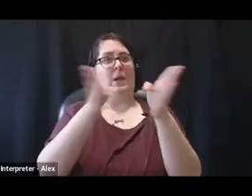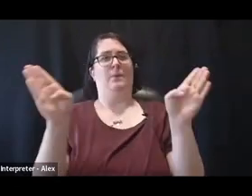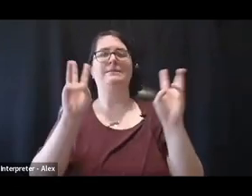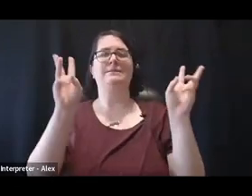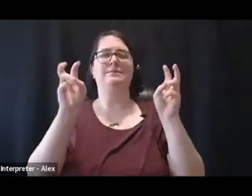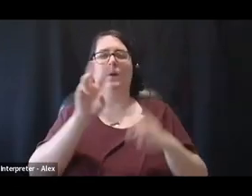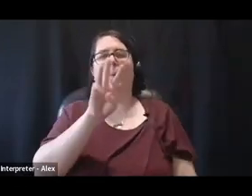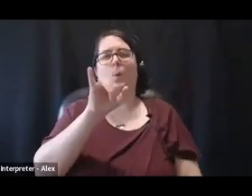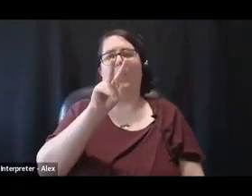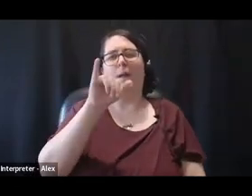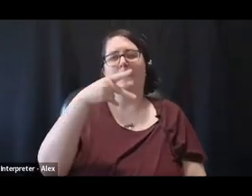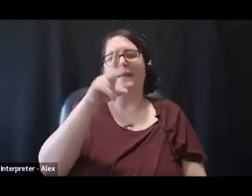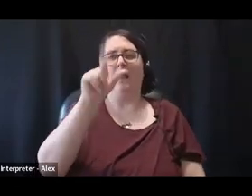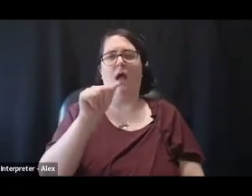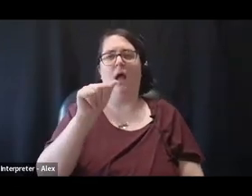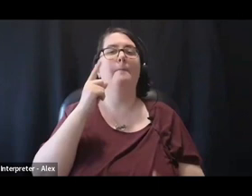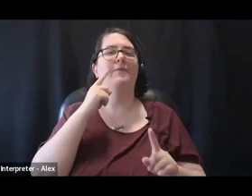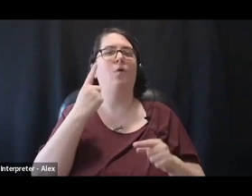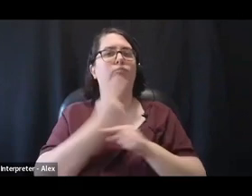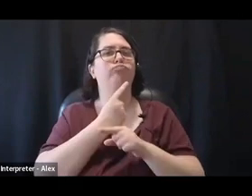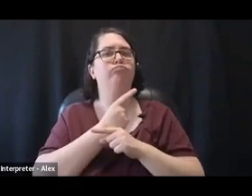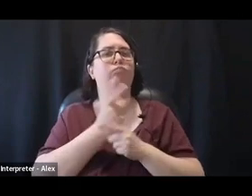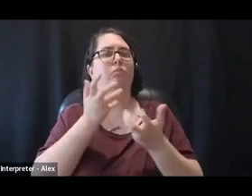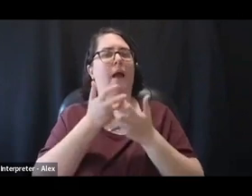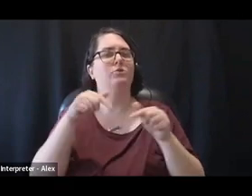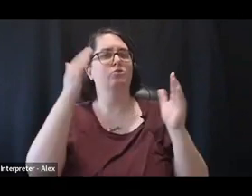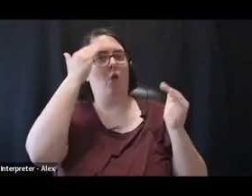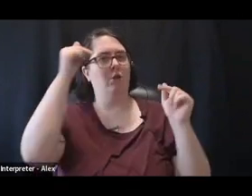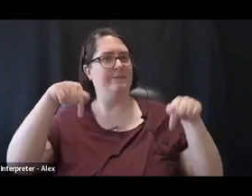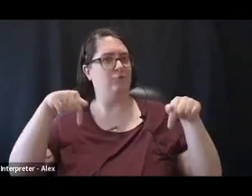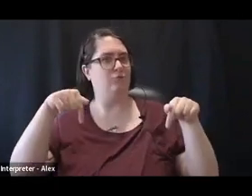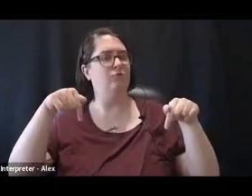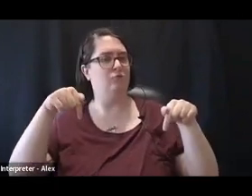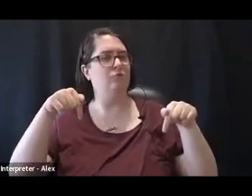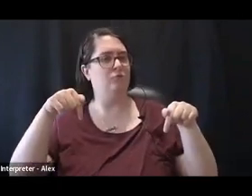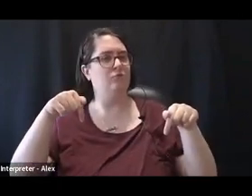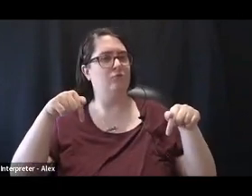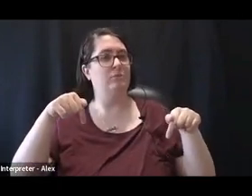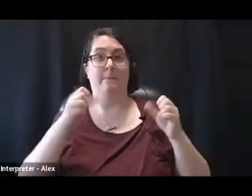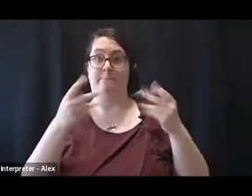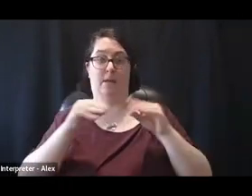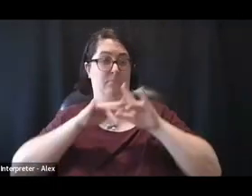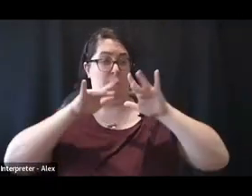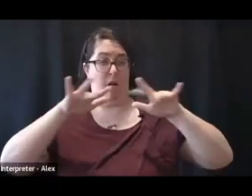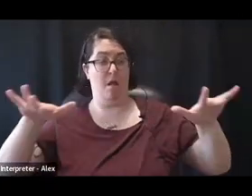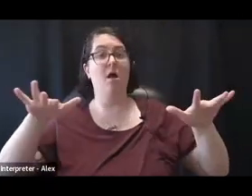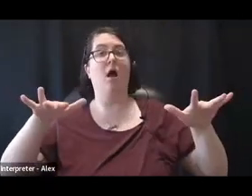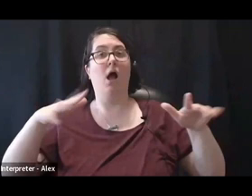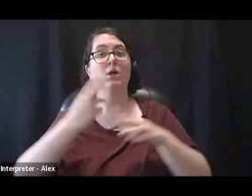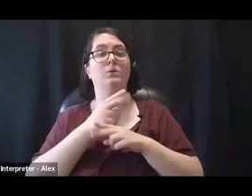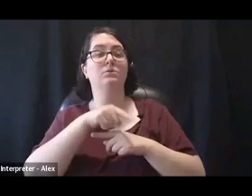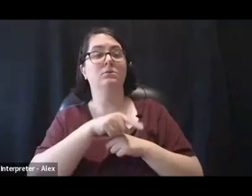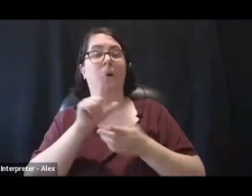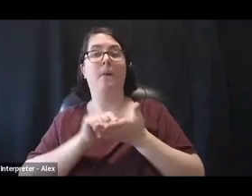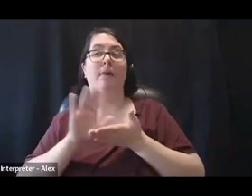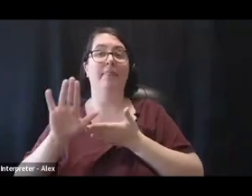Wikipedia, but for practical knowledge on all sorts of subjects. It is already shared with hundreds of people, and many are using it to